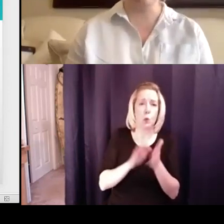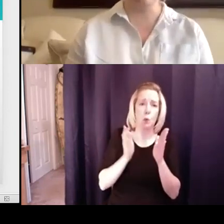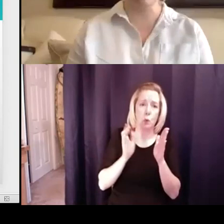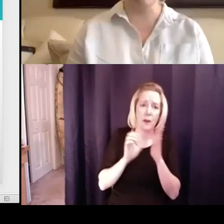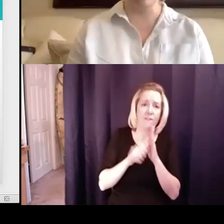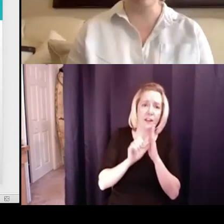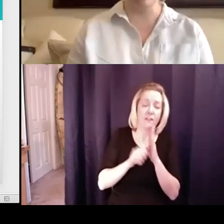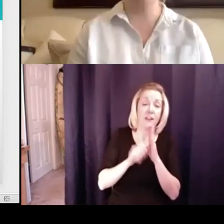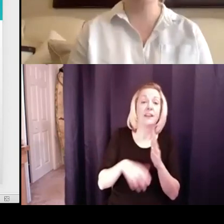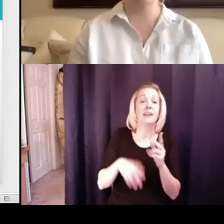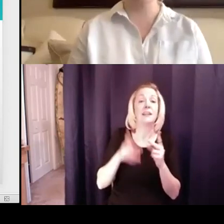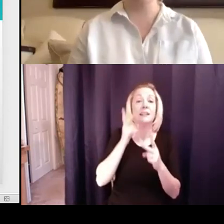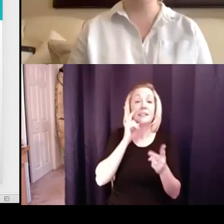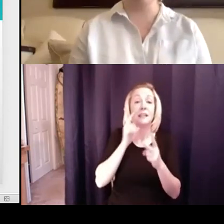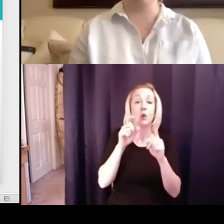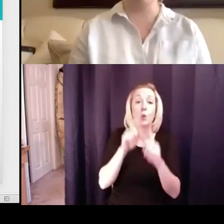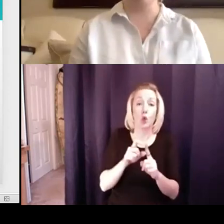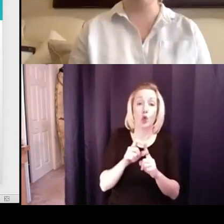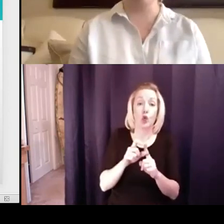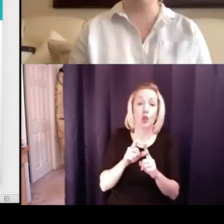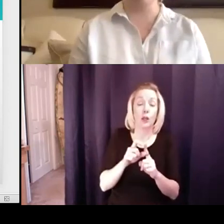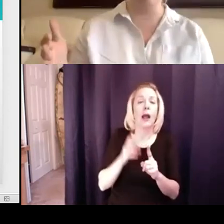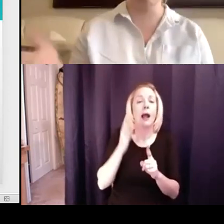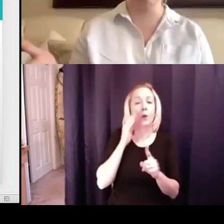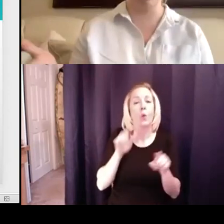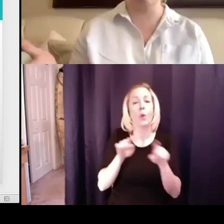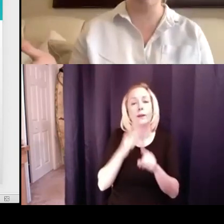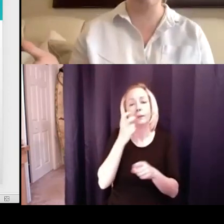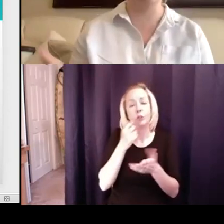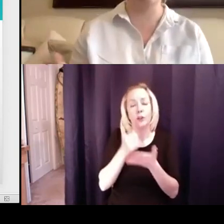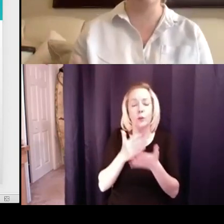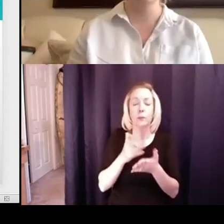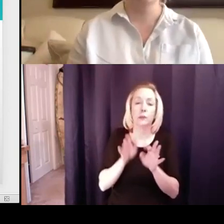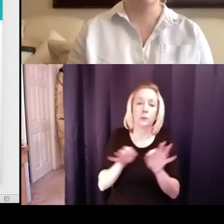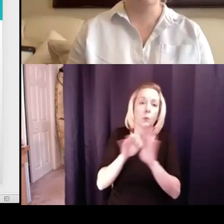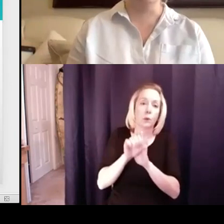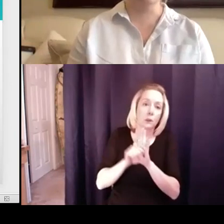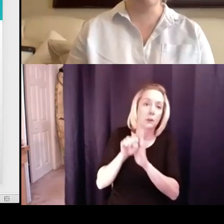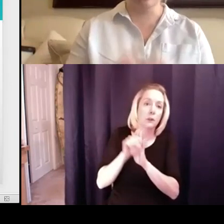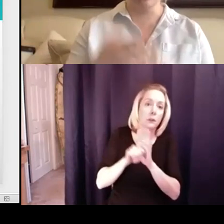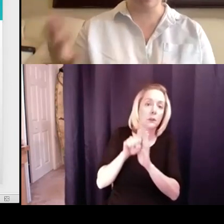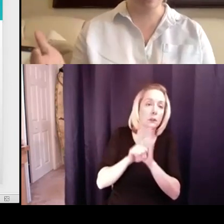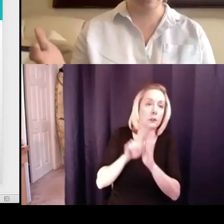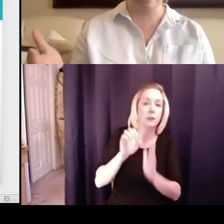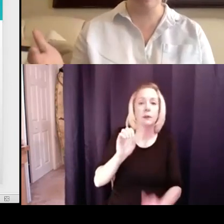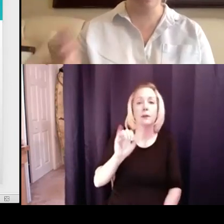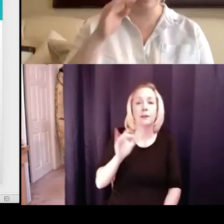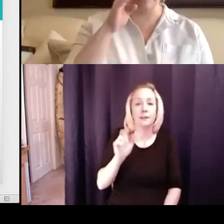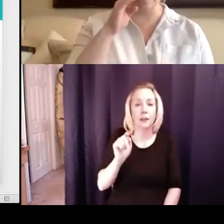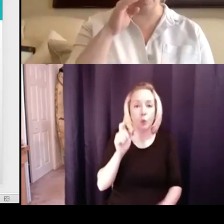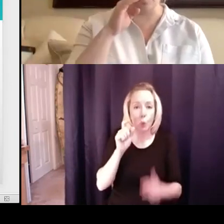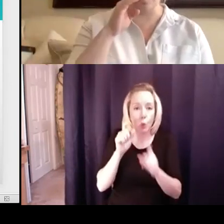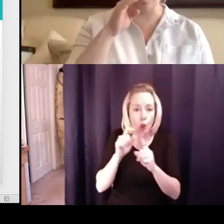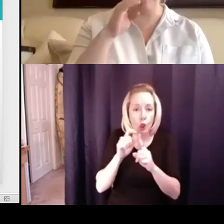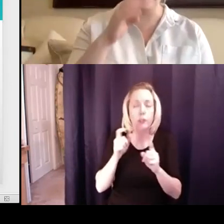that phonics and phonemic awareness are really important to be able to ultimately read. Sight word instruction can kind of only take